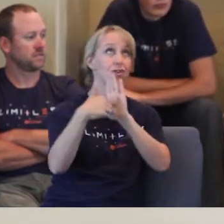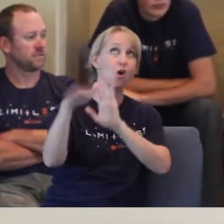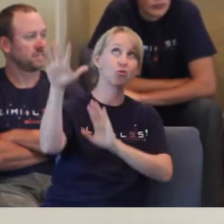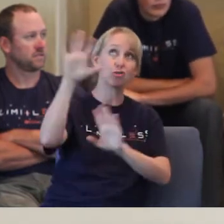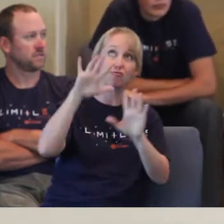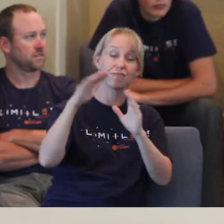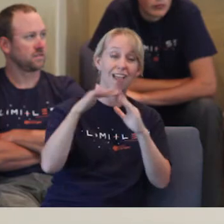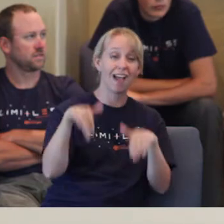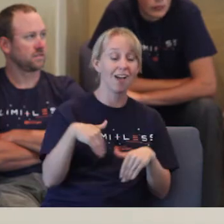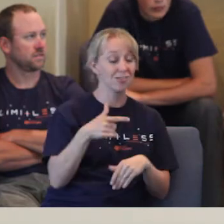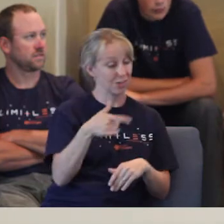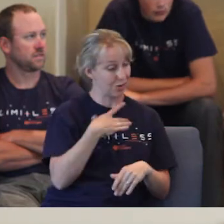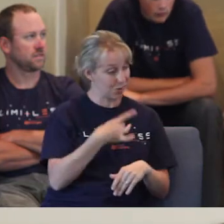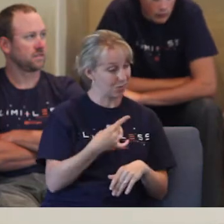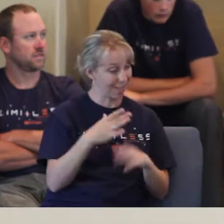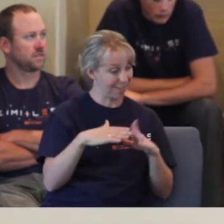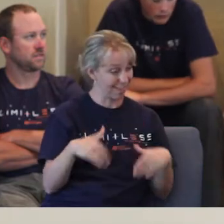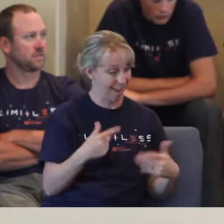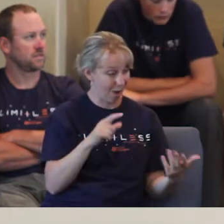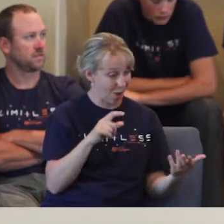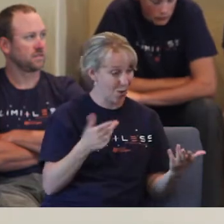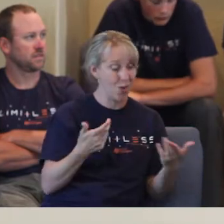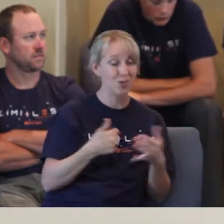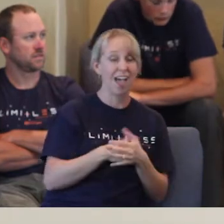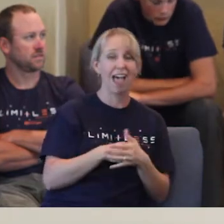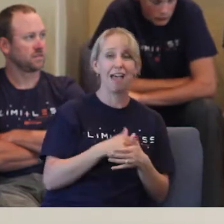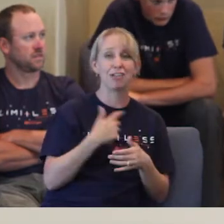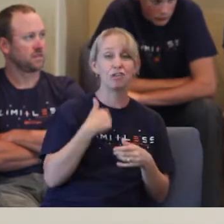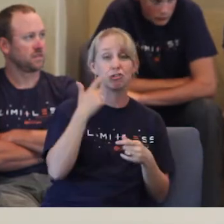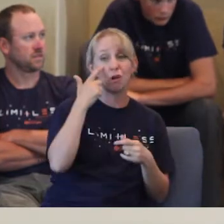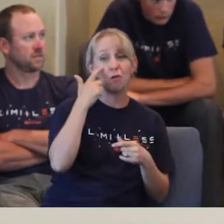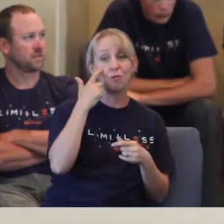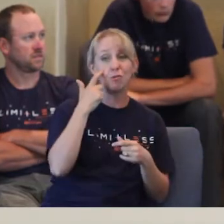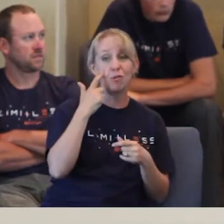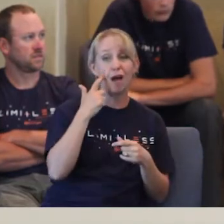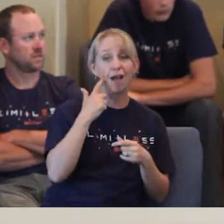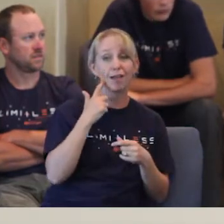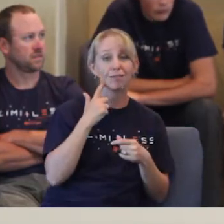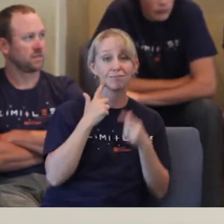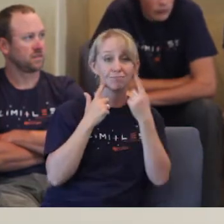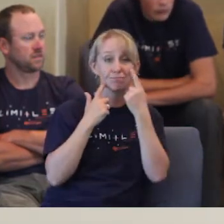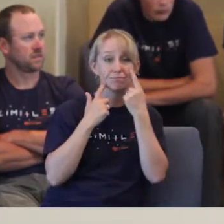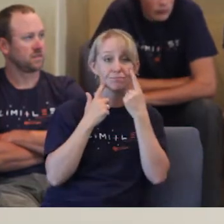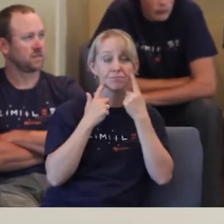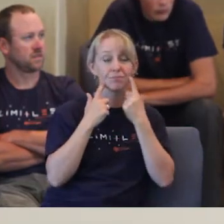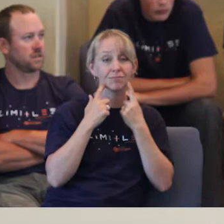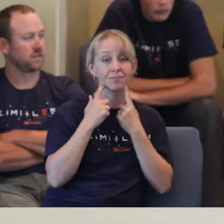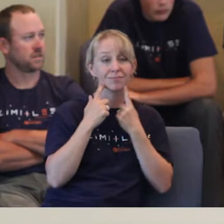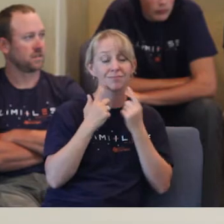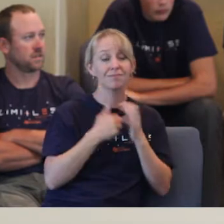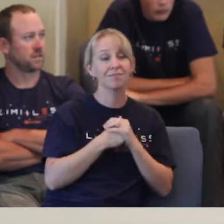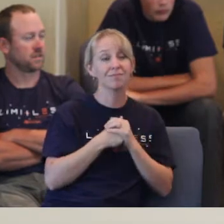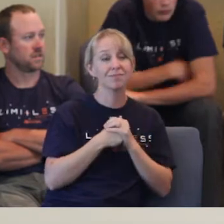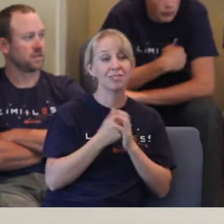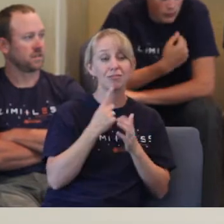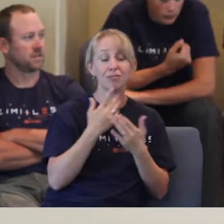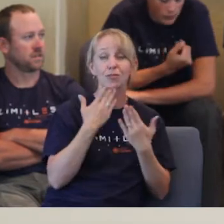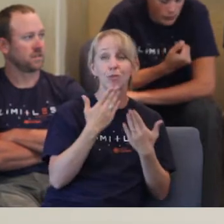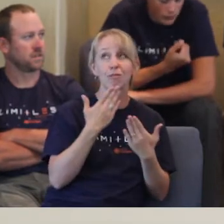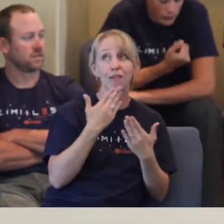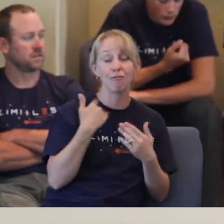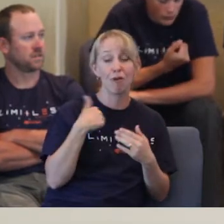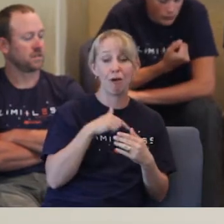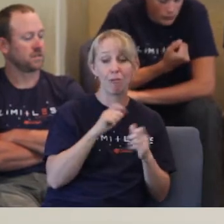just like took her around showing her the outside of the house, and I'm just like, how do you like the house? And she started crying